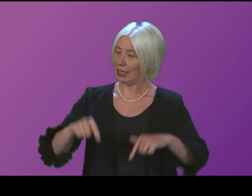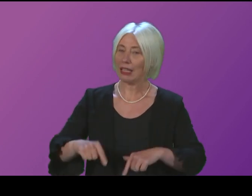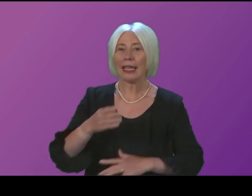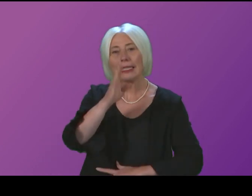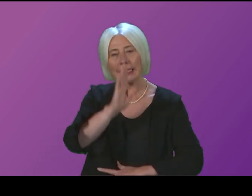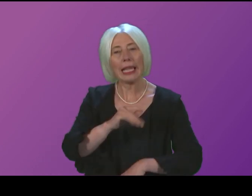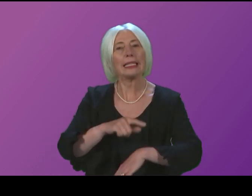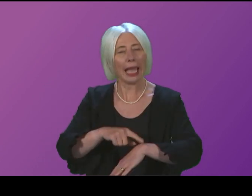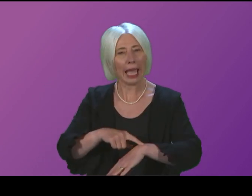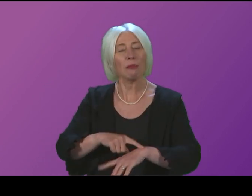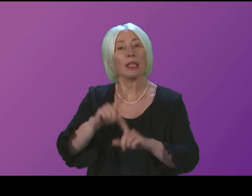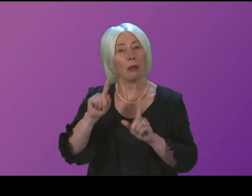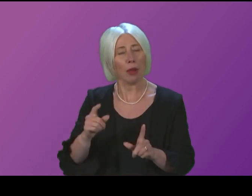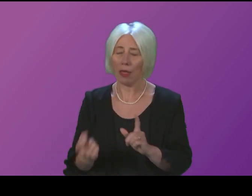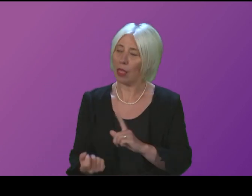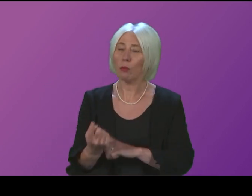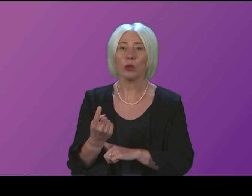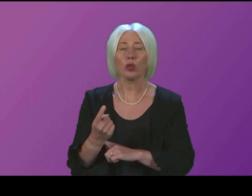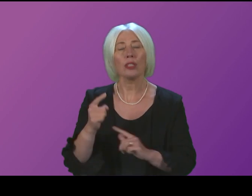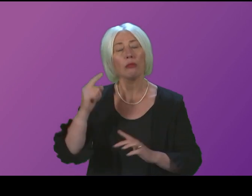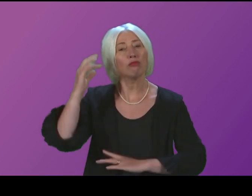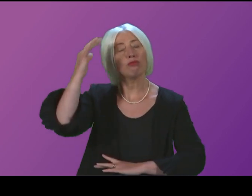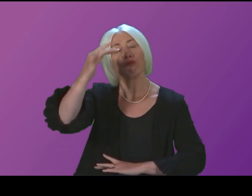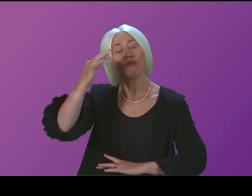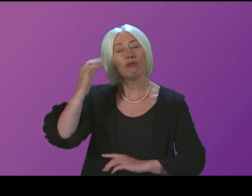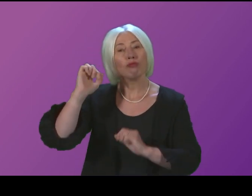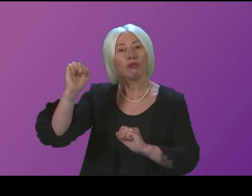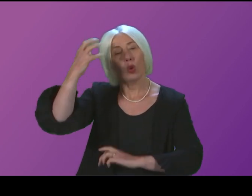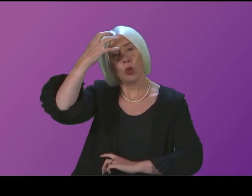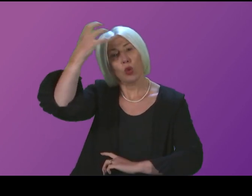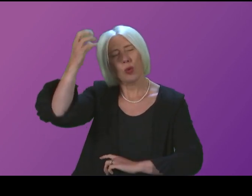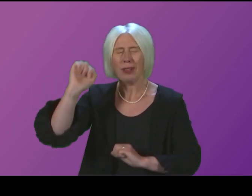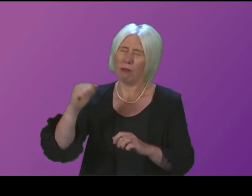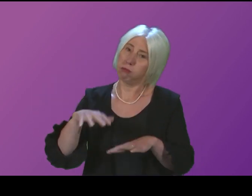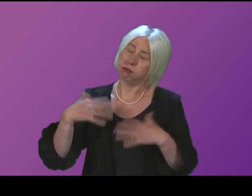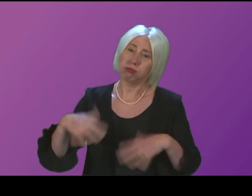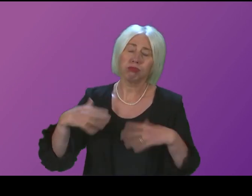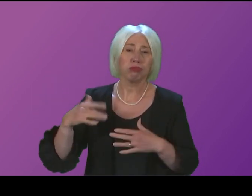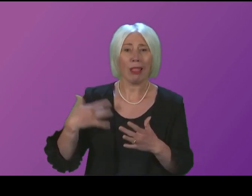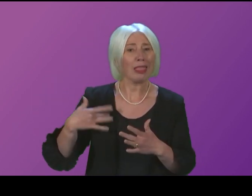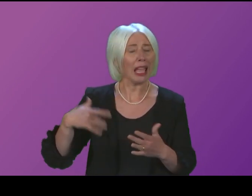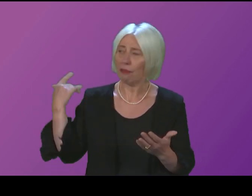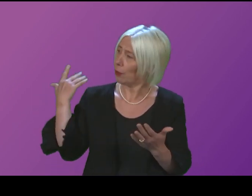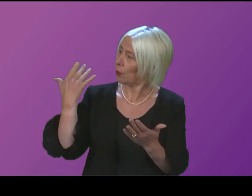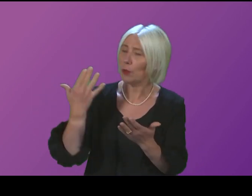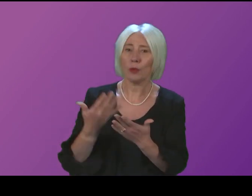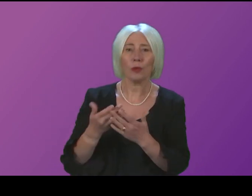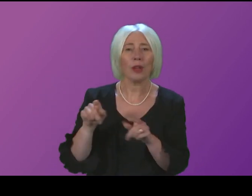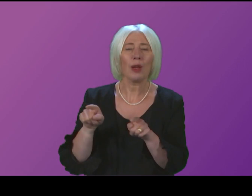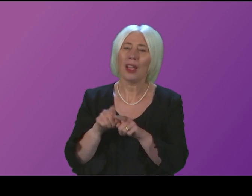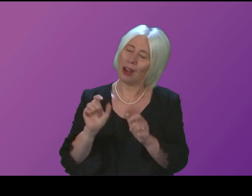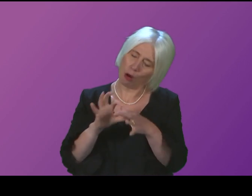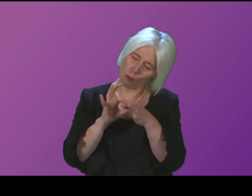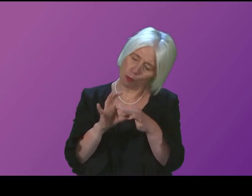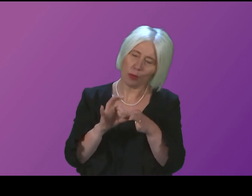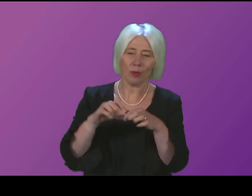moment provides us with an opportunity too to reflect on Her Majesty's remarkable life and, in particular, her bond with